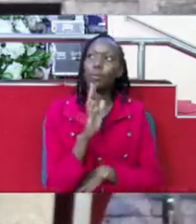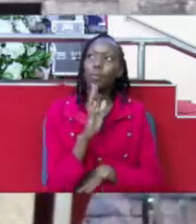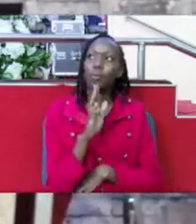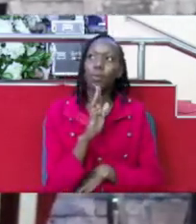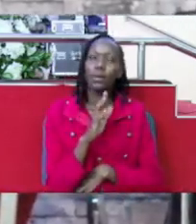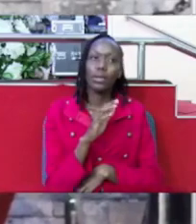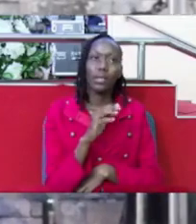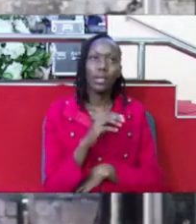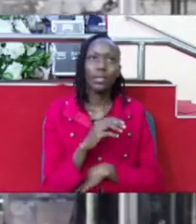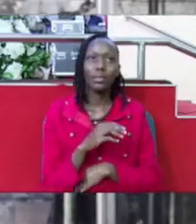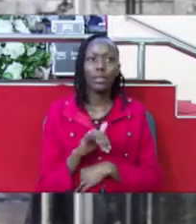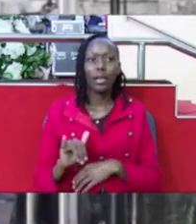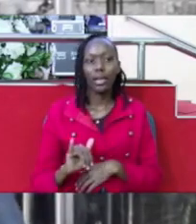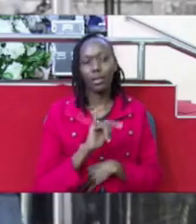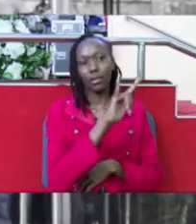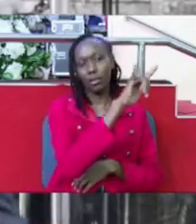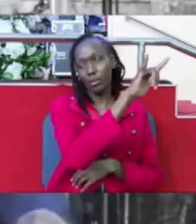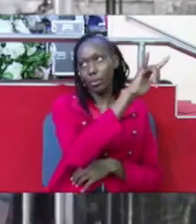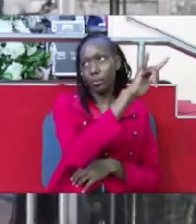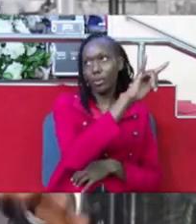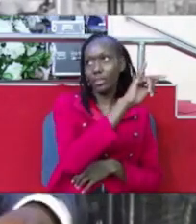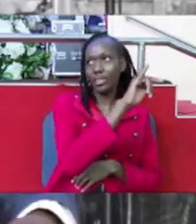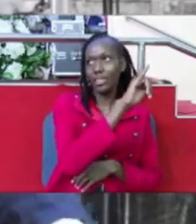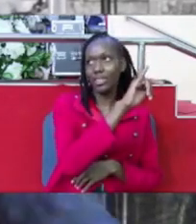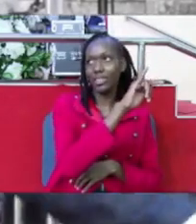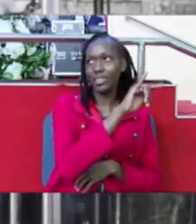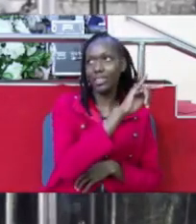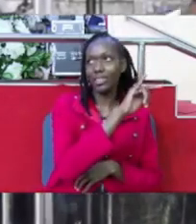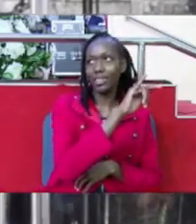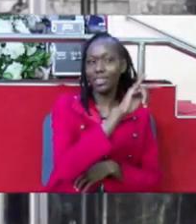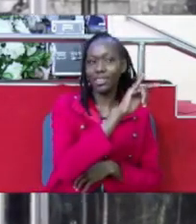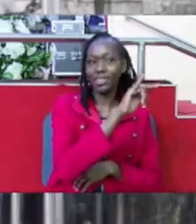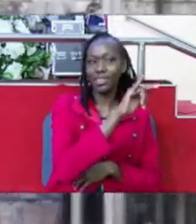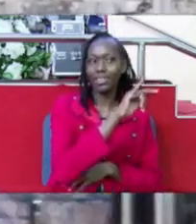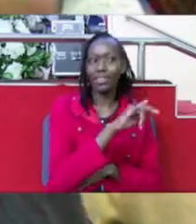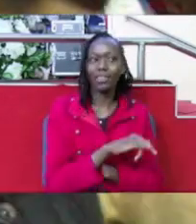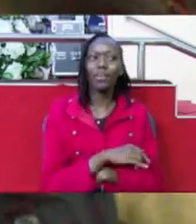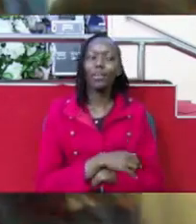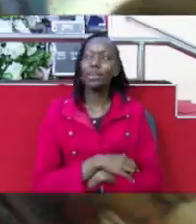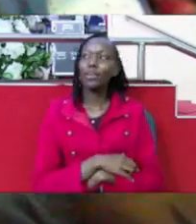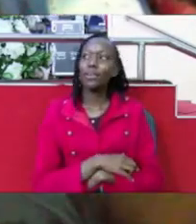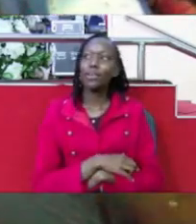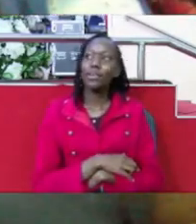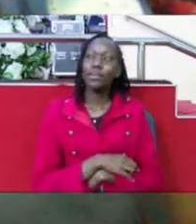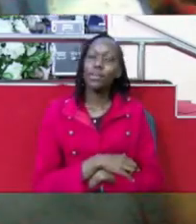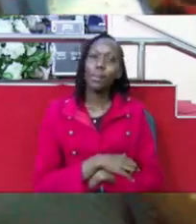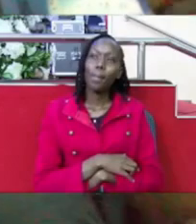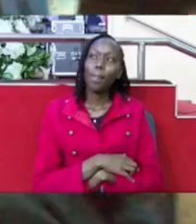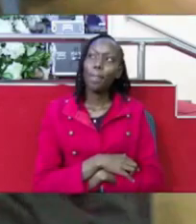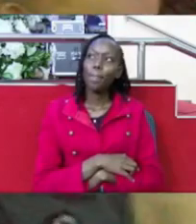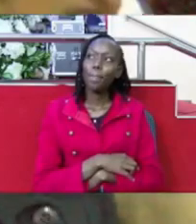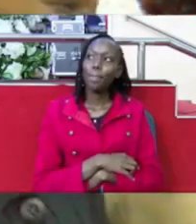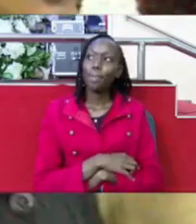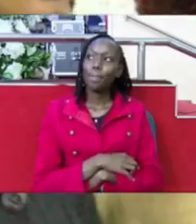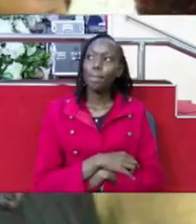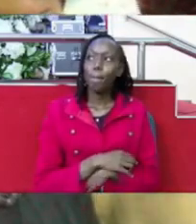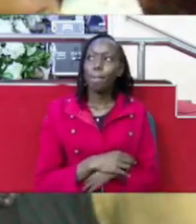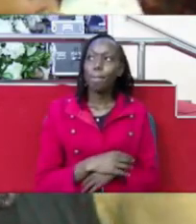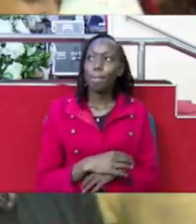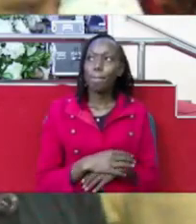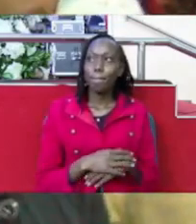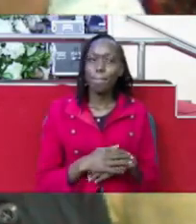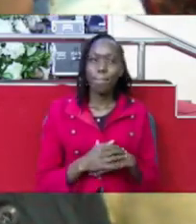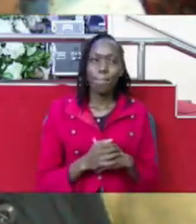ndege. I climbed an aeroplane. No, I took an aeroplane. Yeah, we went by the military